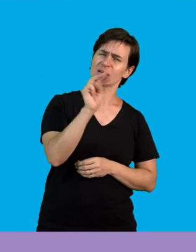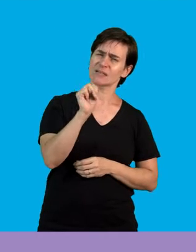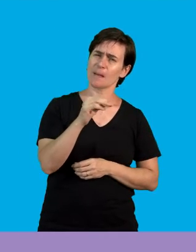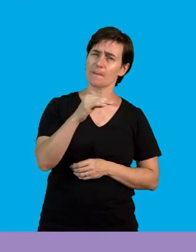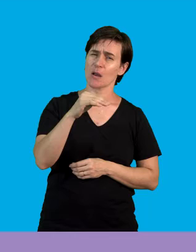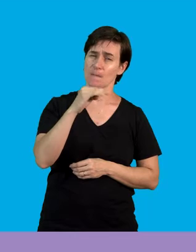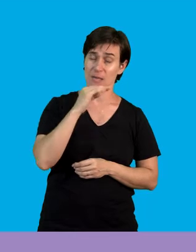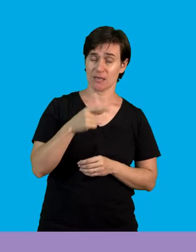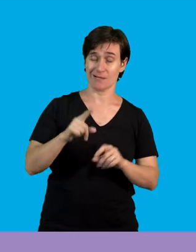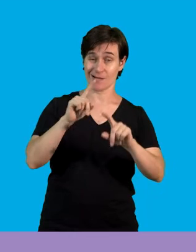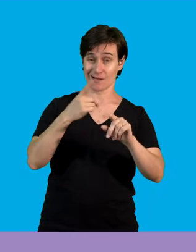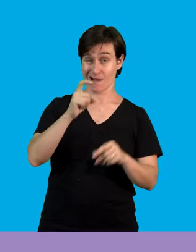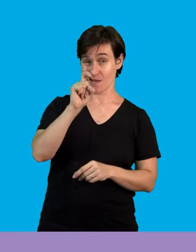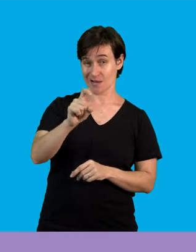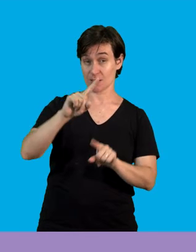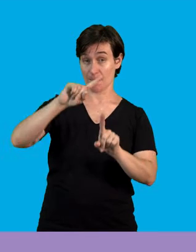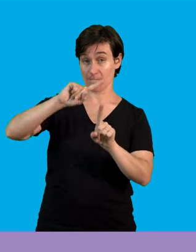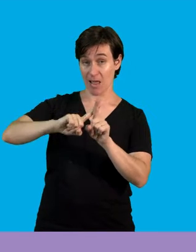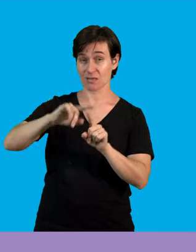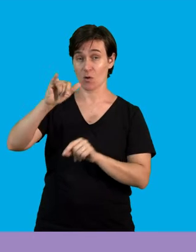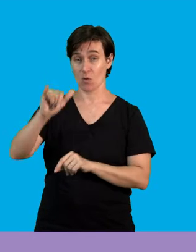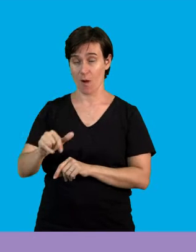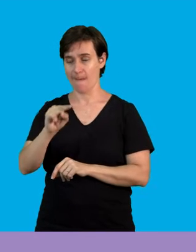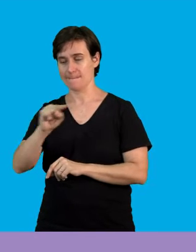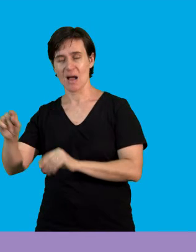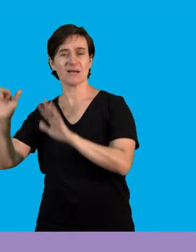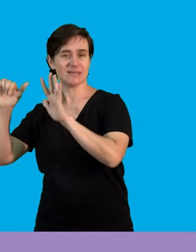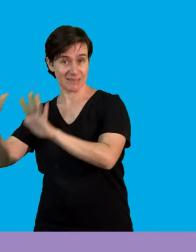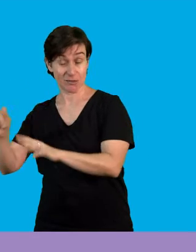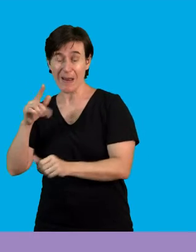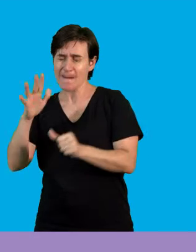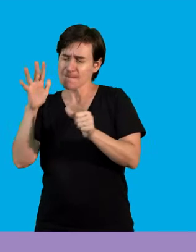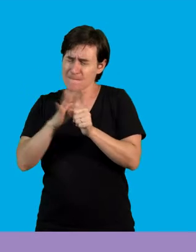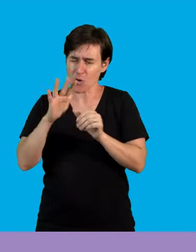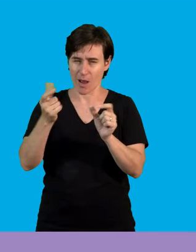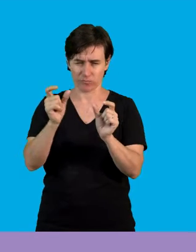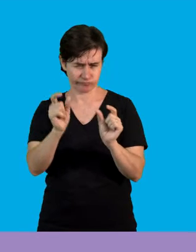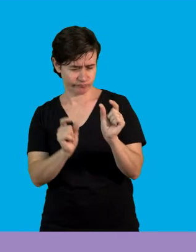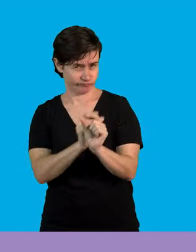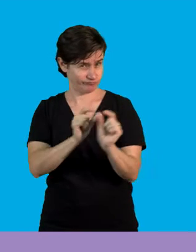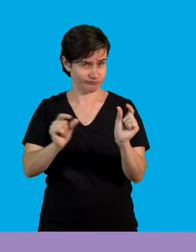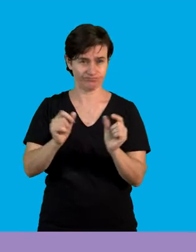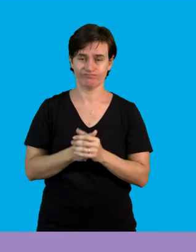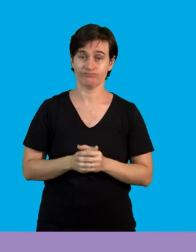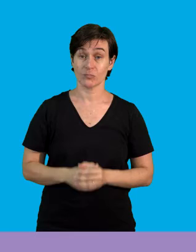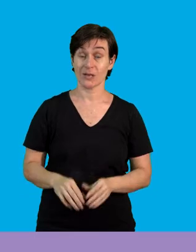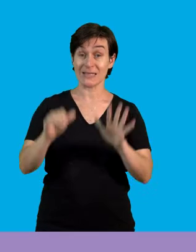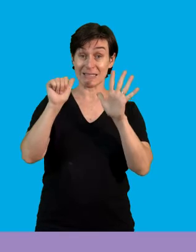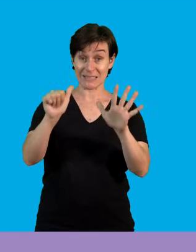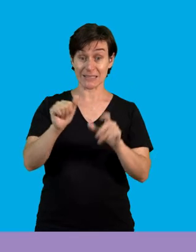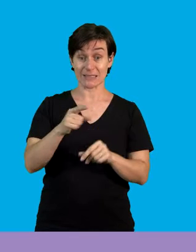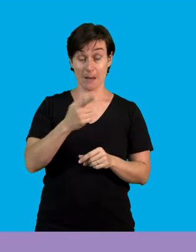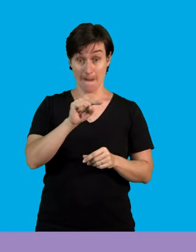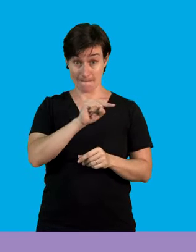done, you subtract 6 from that. So the order of how that is written is important. It says 6 is